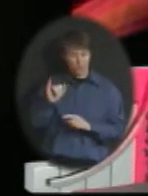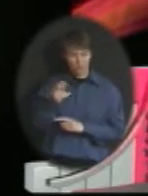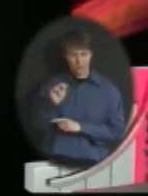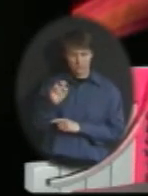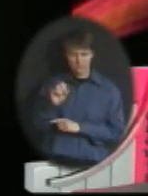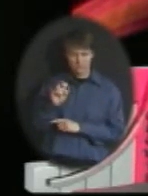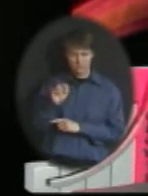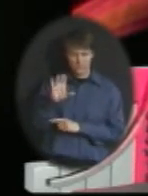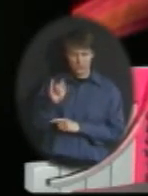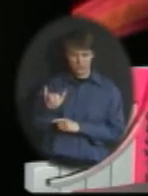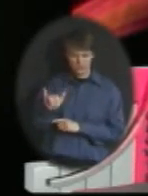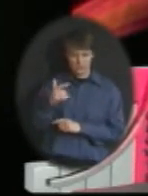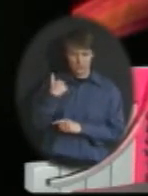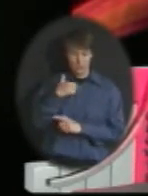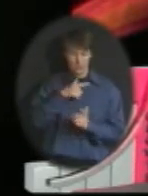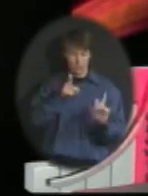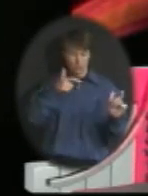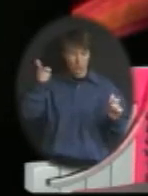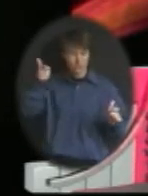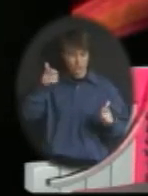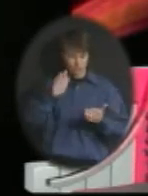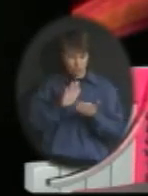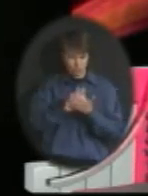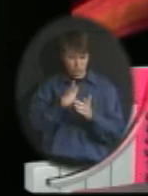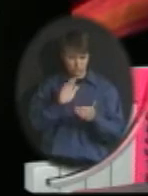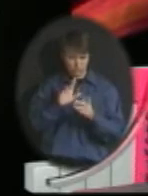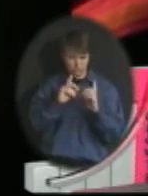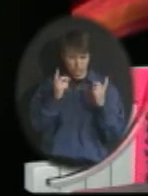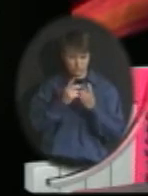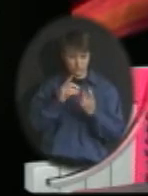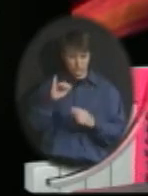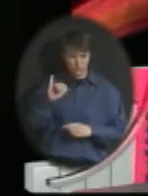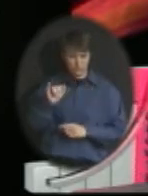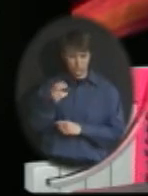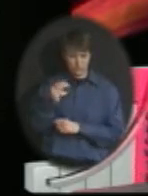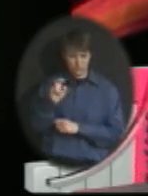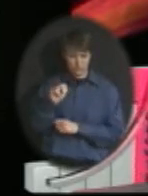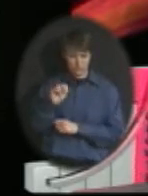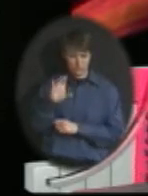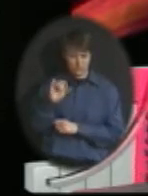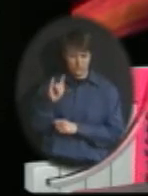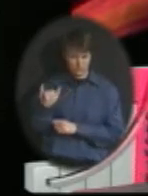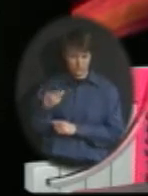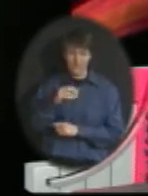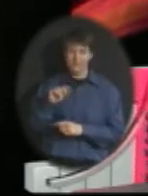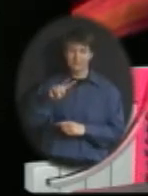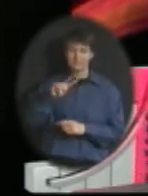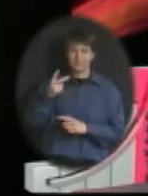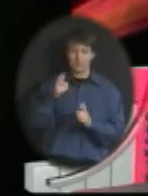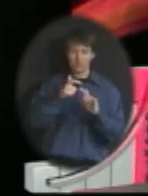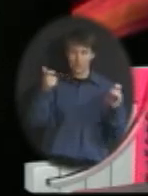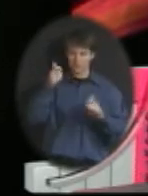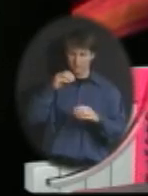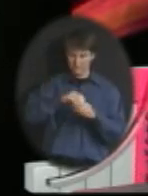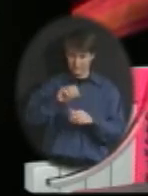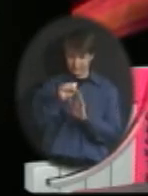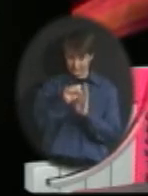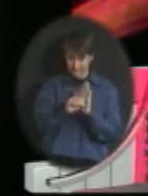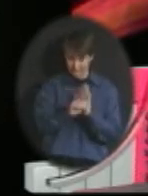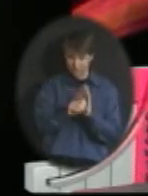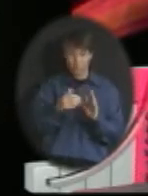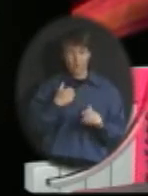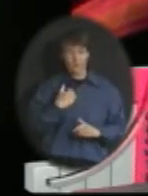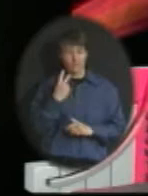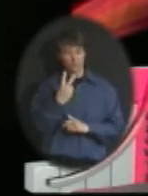enrollments go, we are the largest school district in Johnson County, and actually we're the second largest district in the state. We have 2 of the 3 largest